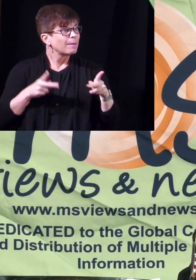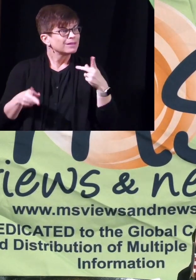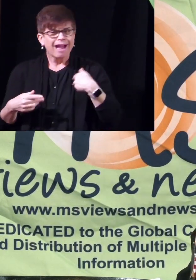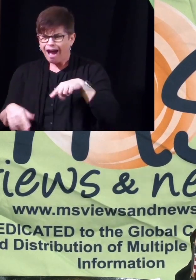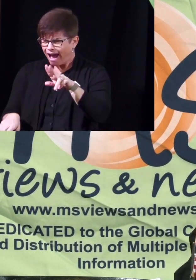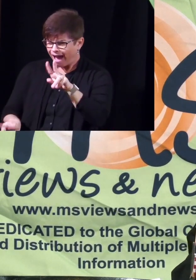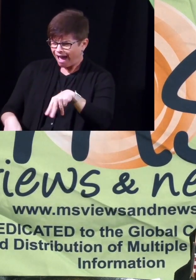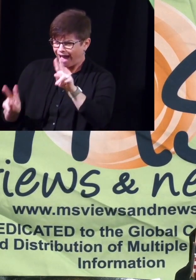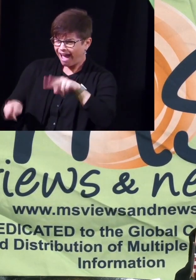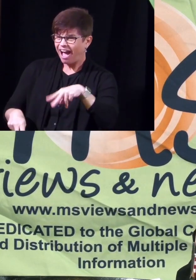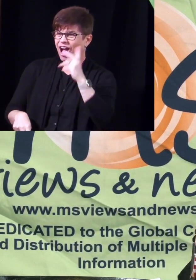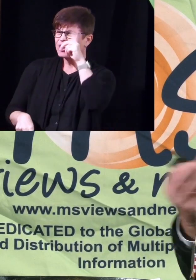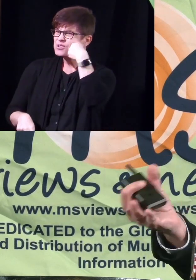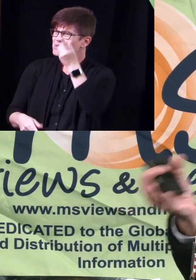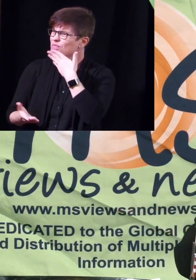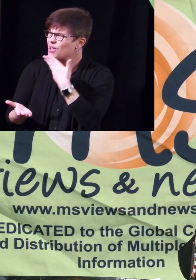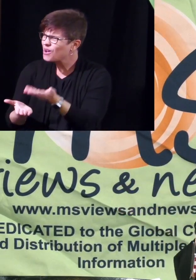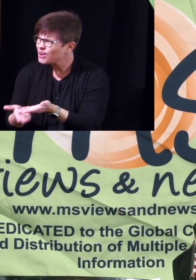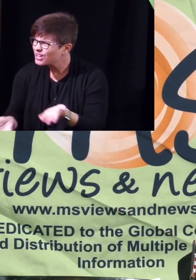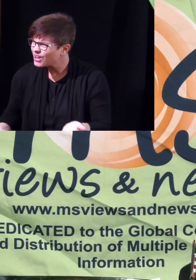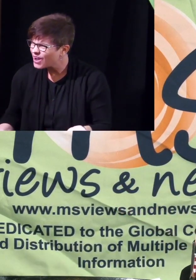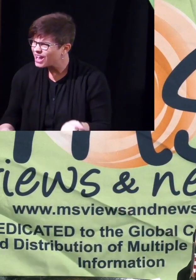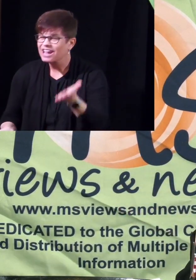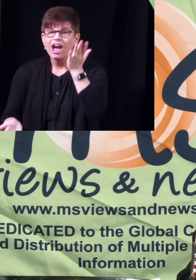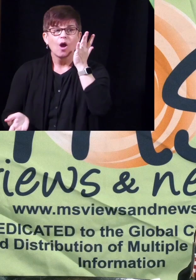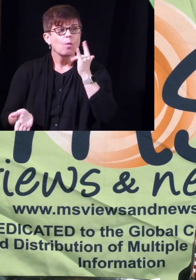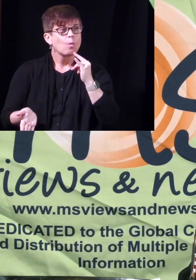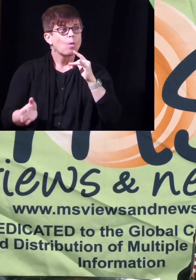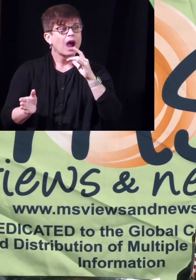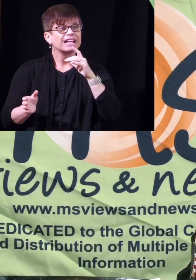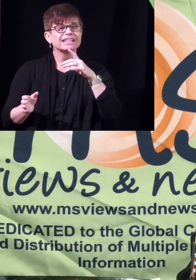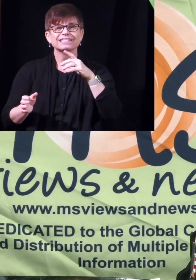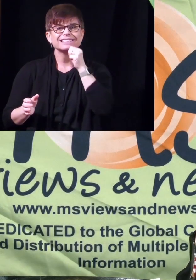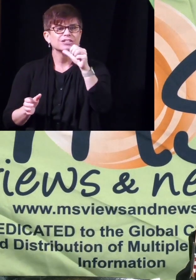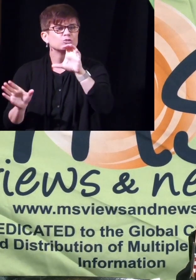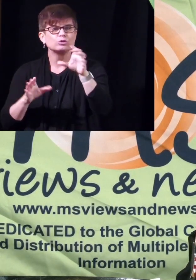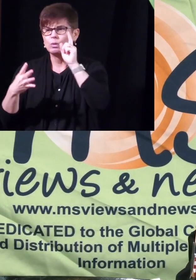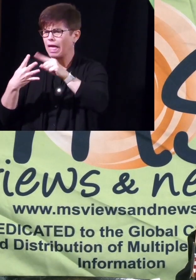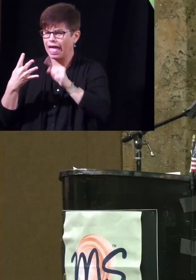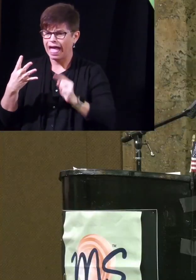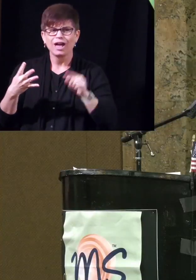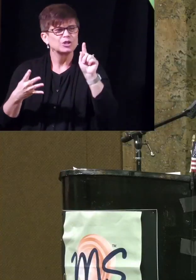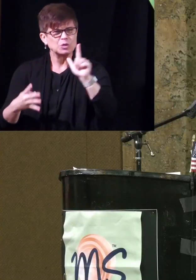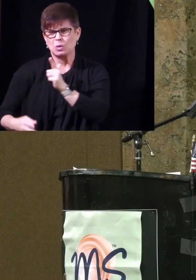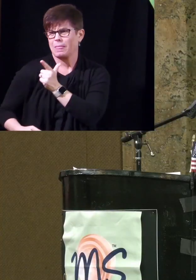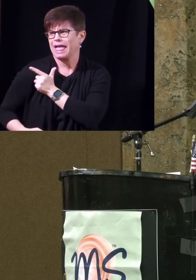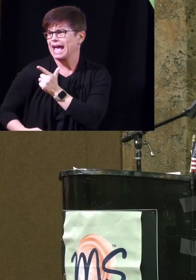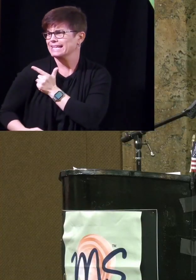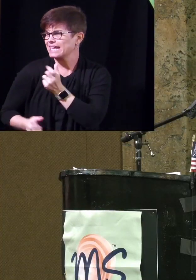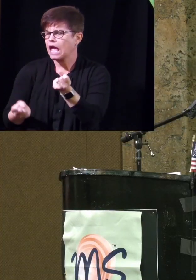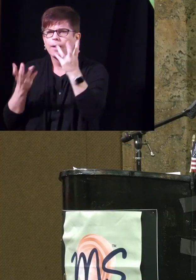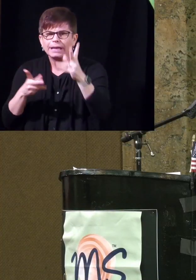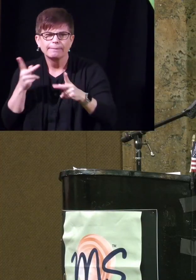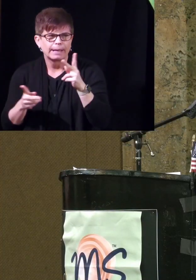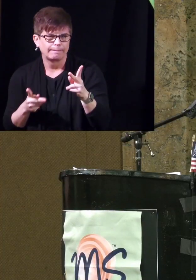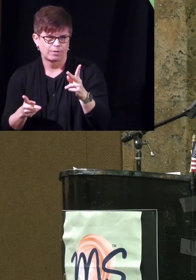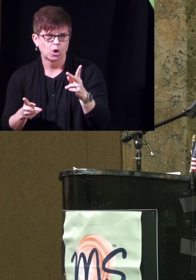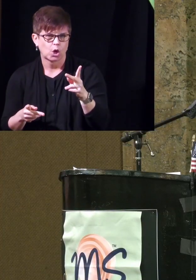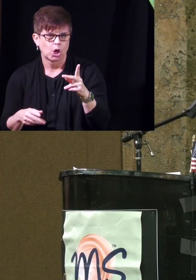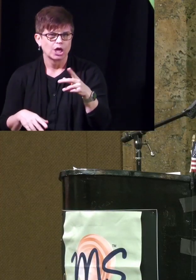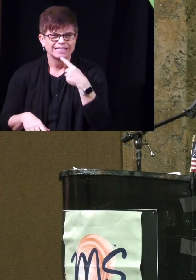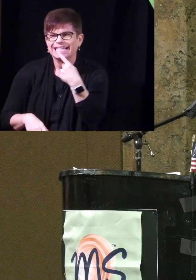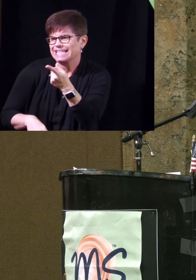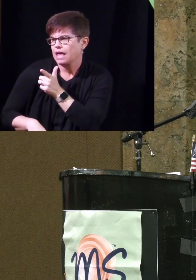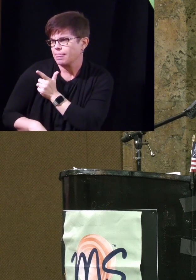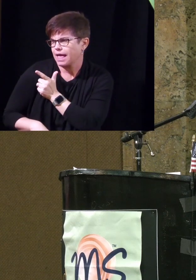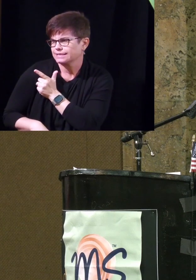so good. Why are you not more active? Why don't you do this? Why don't you do that? You're lazy. How many lazy people are there here? You're